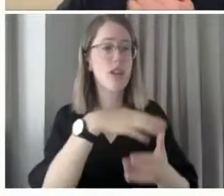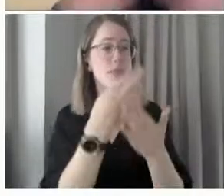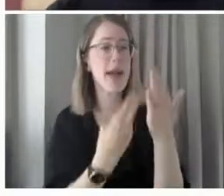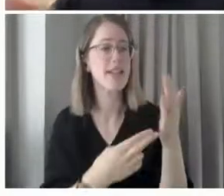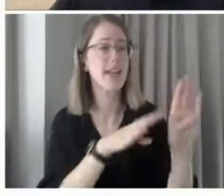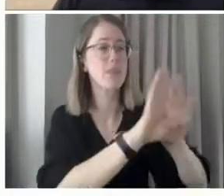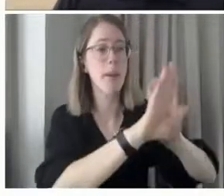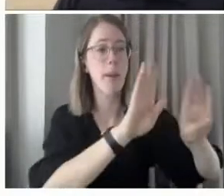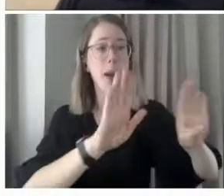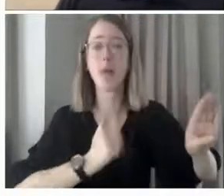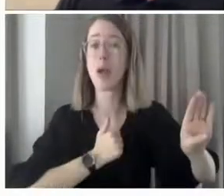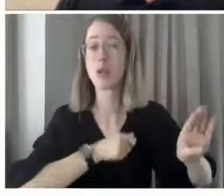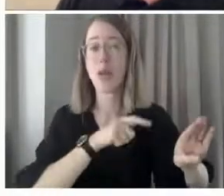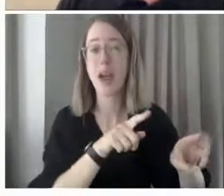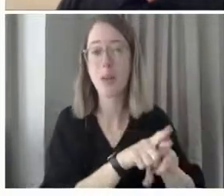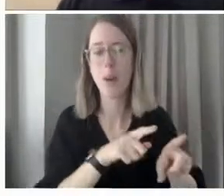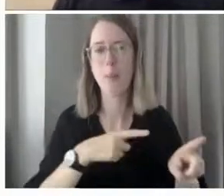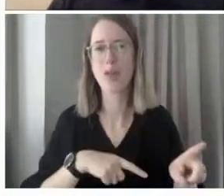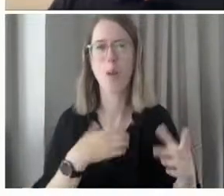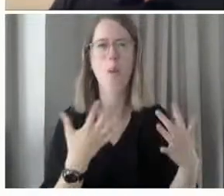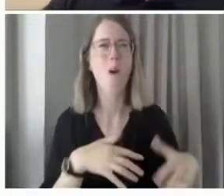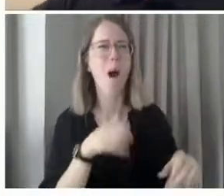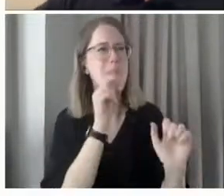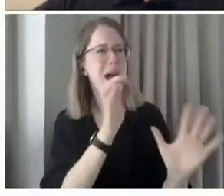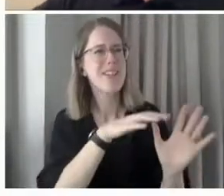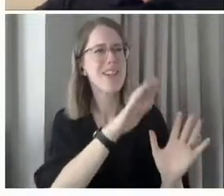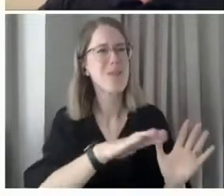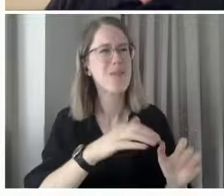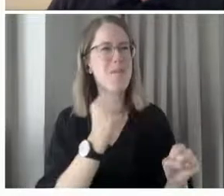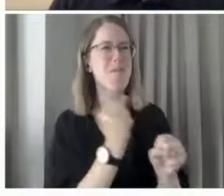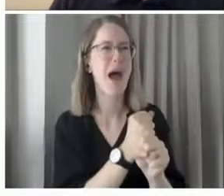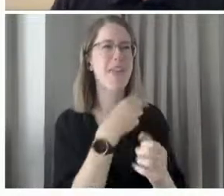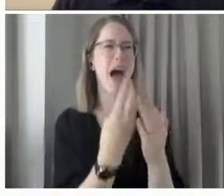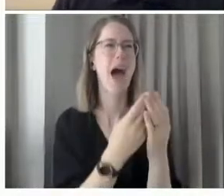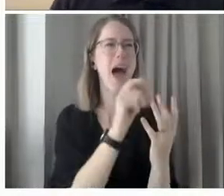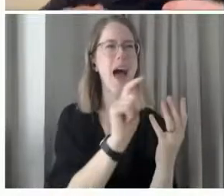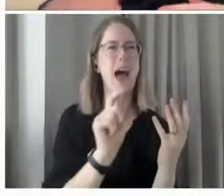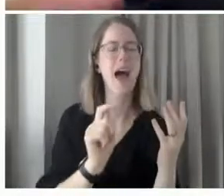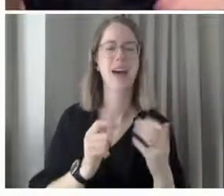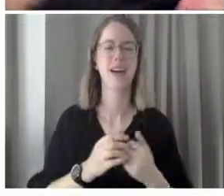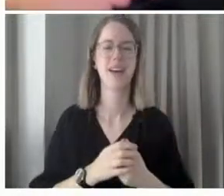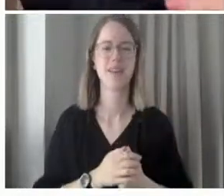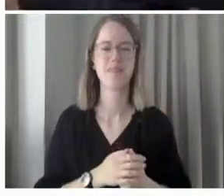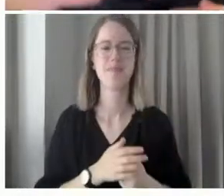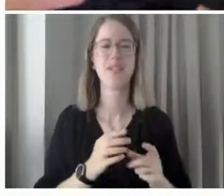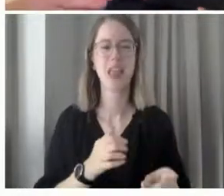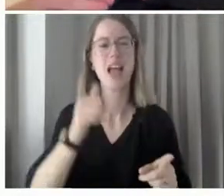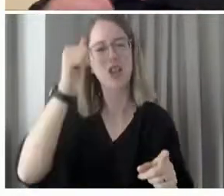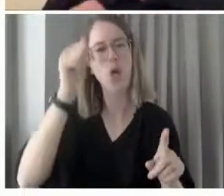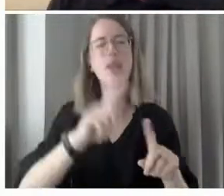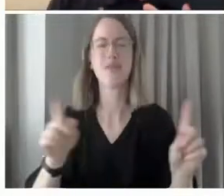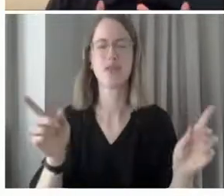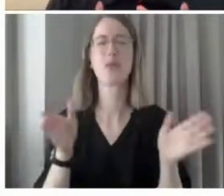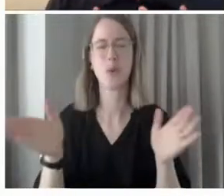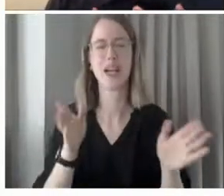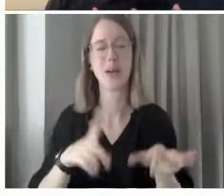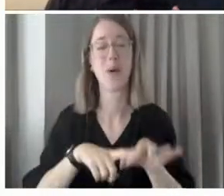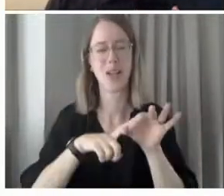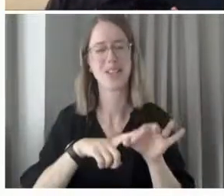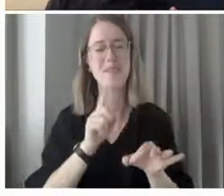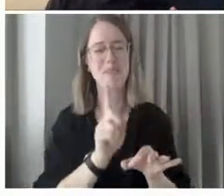paintings up on the wall, because they would think, isn't that amazing that the children have made all of this work? So they know the difference between it in terms of quality, but